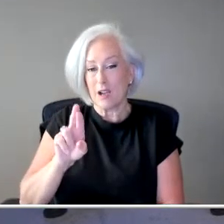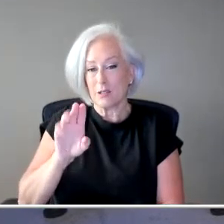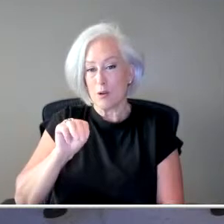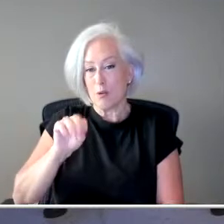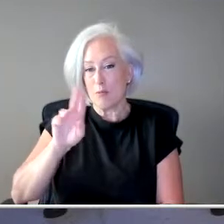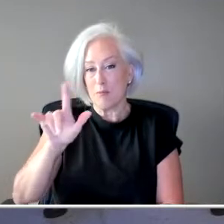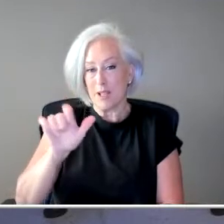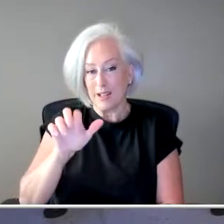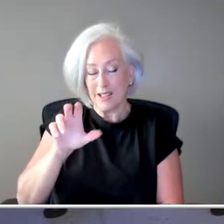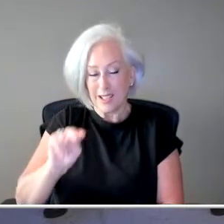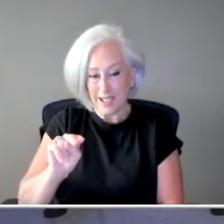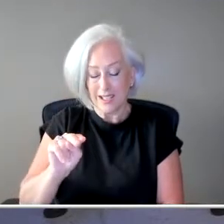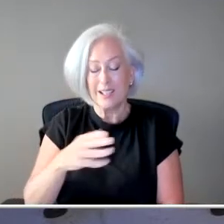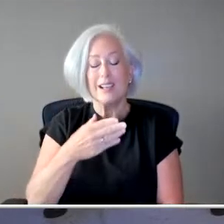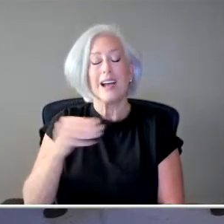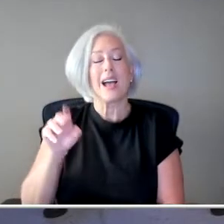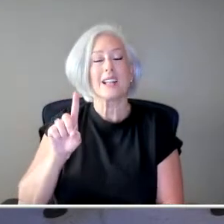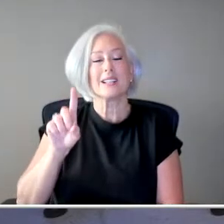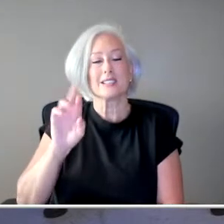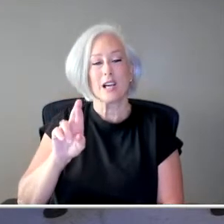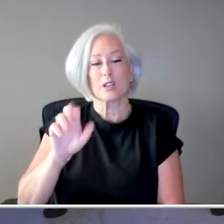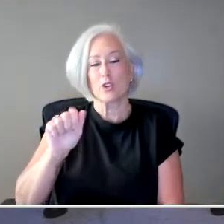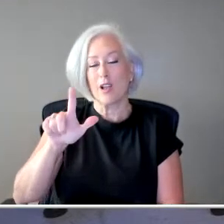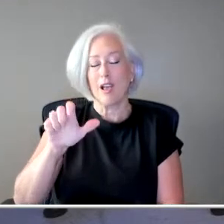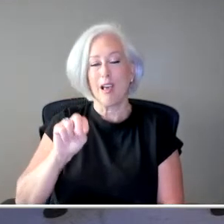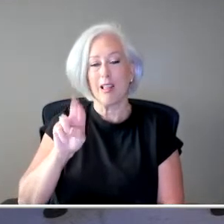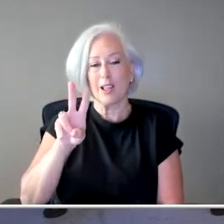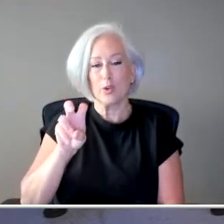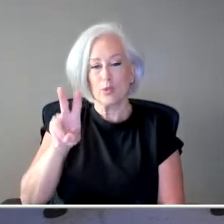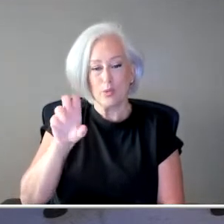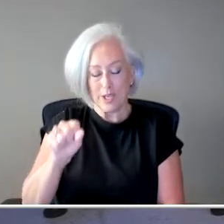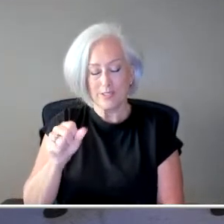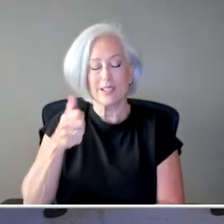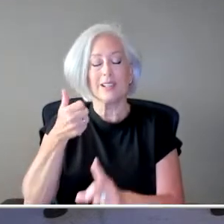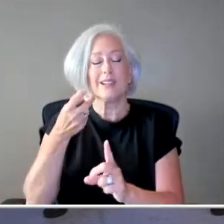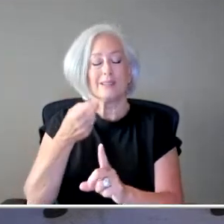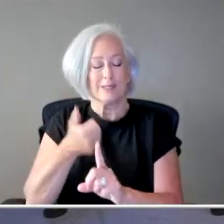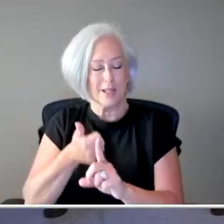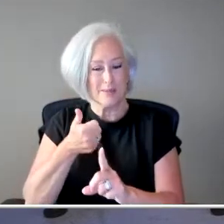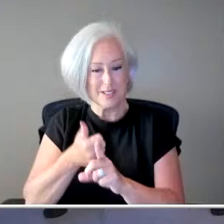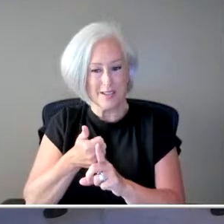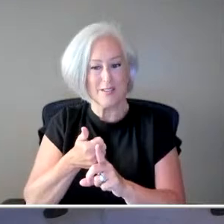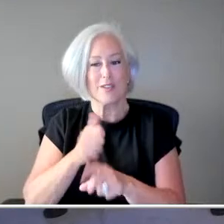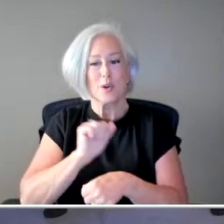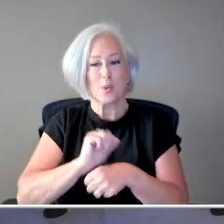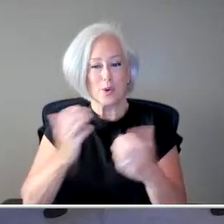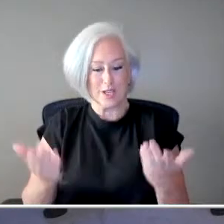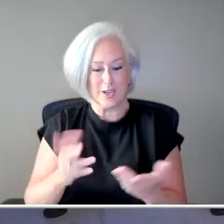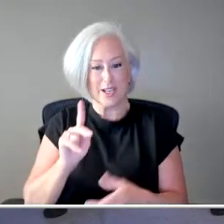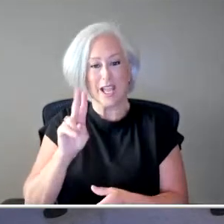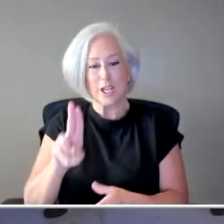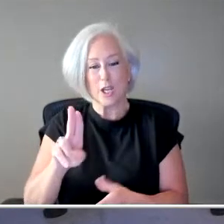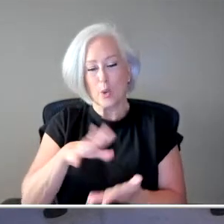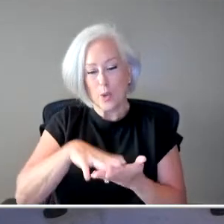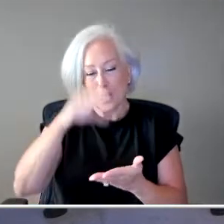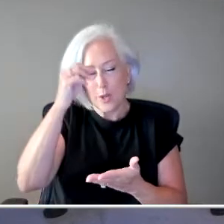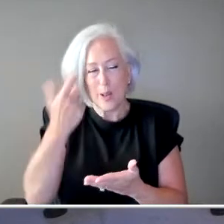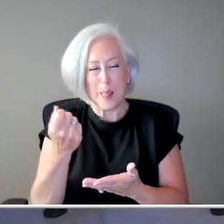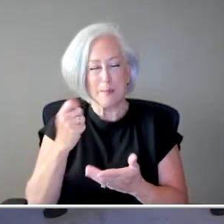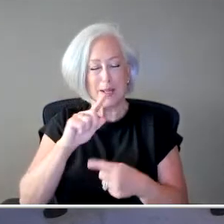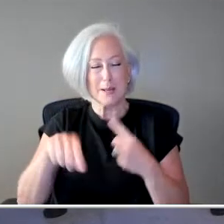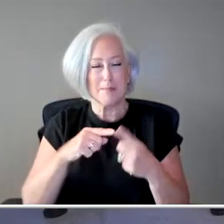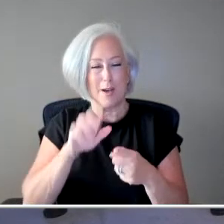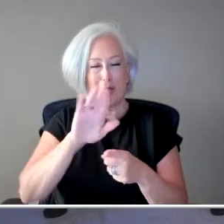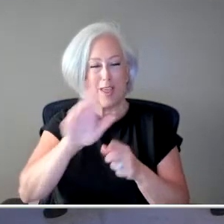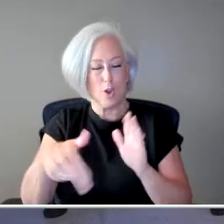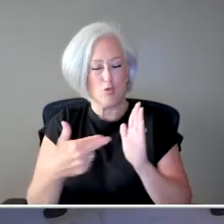Director of Interventional Neuroradiology. And we're going to learn a little bit about the difference between the two here in just a few moments. But gentlemen, good to have you. Thank you. Thank